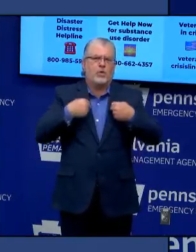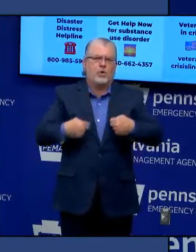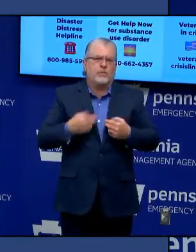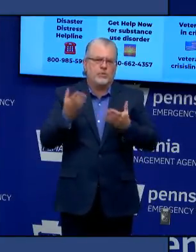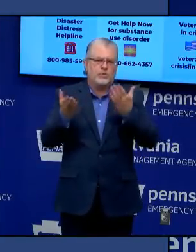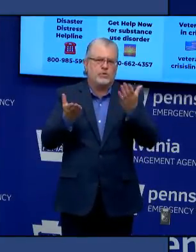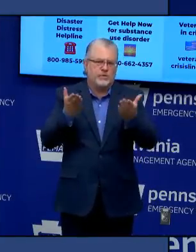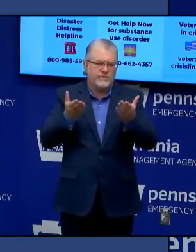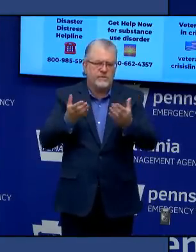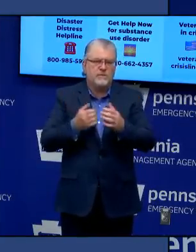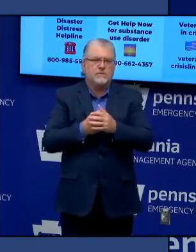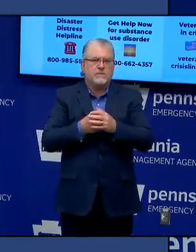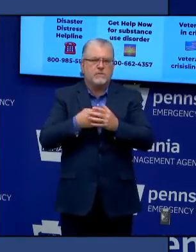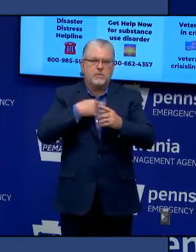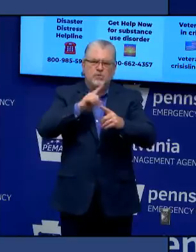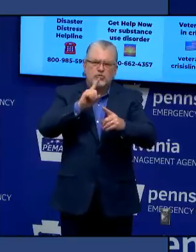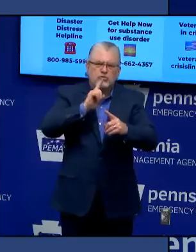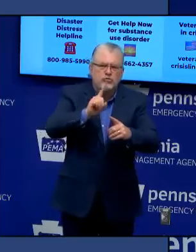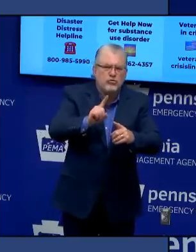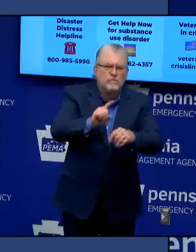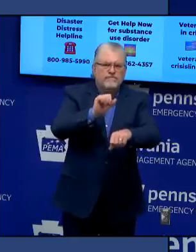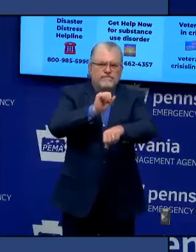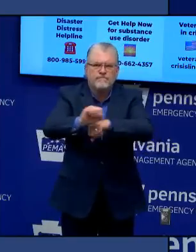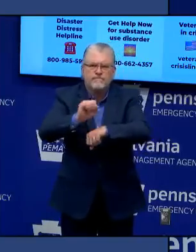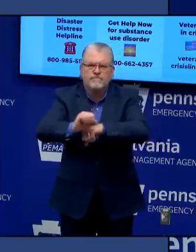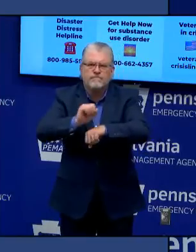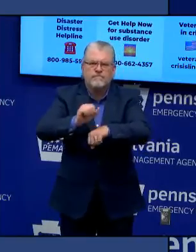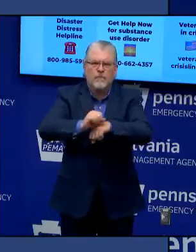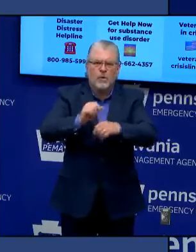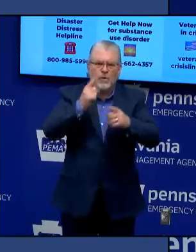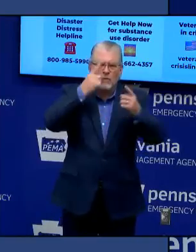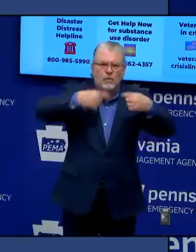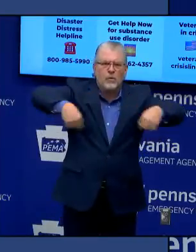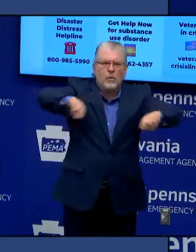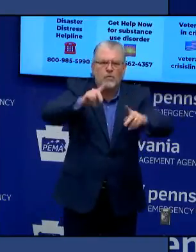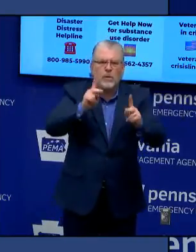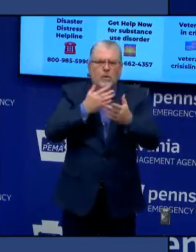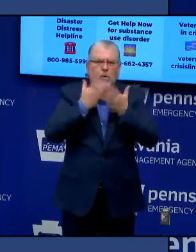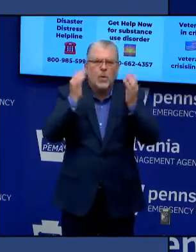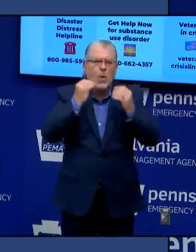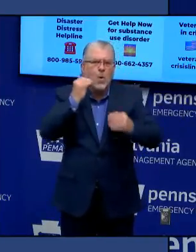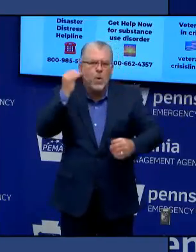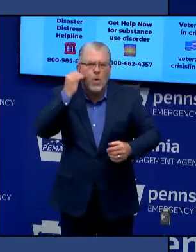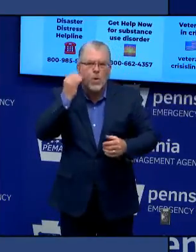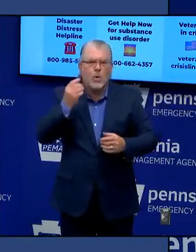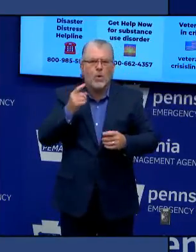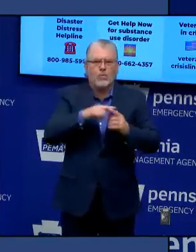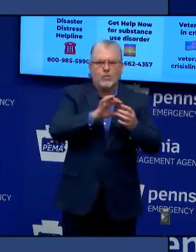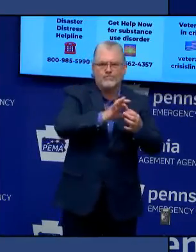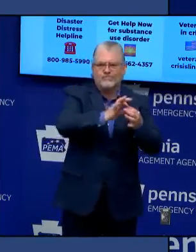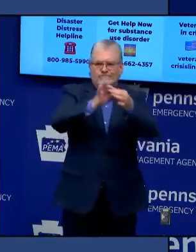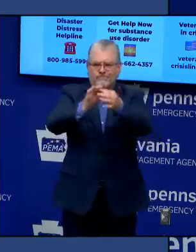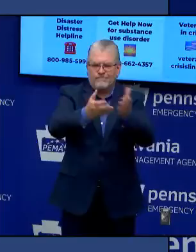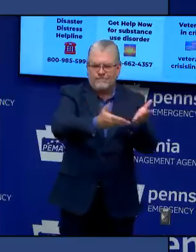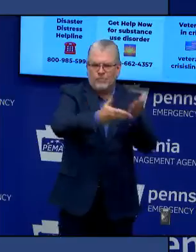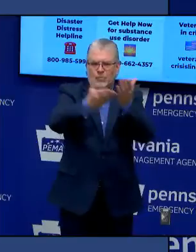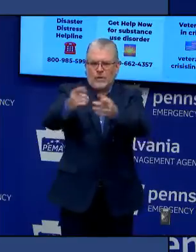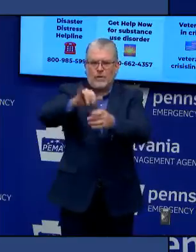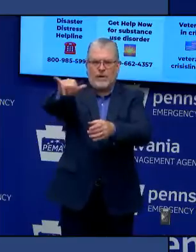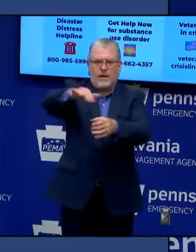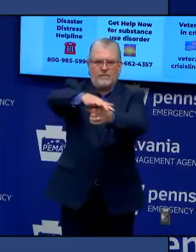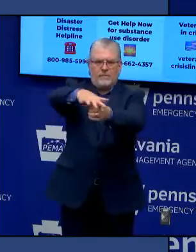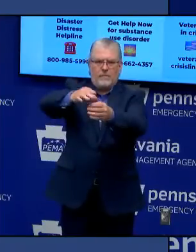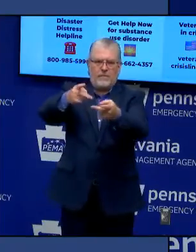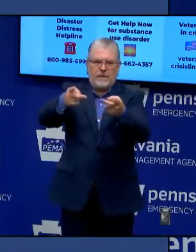the homeless and provide housing whenever possible. It is a significant public health concern because of spread